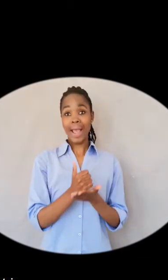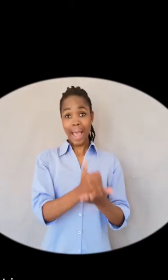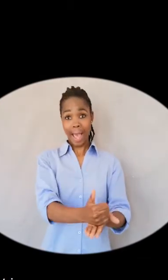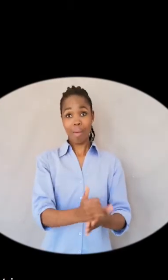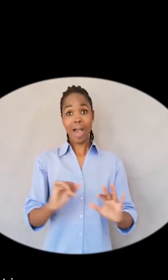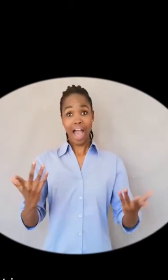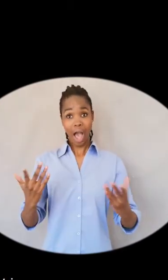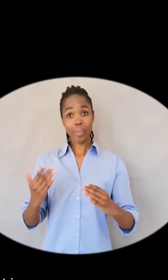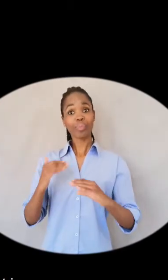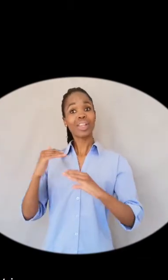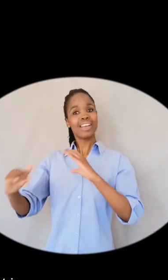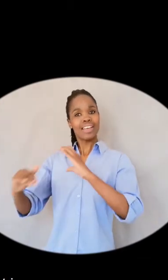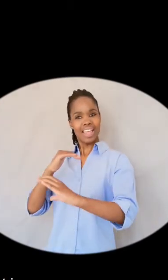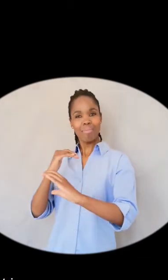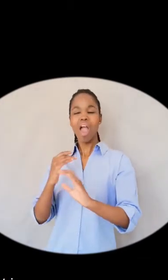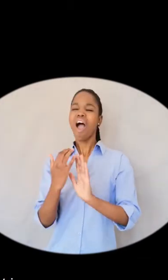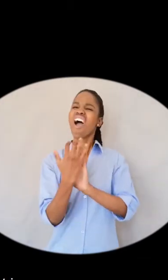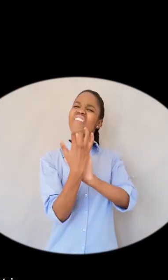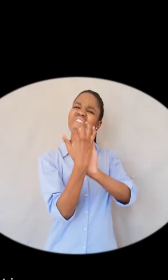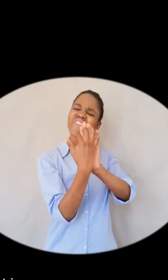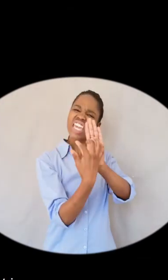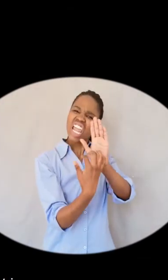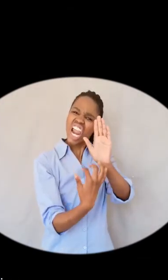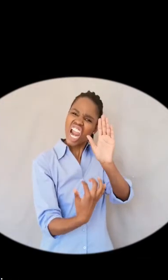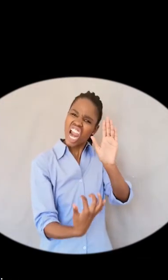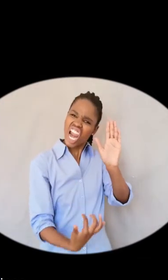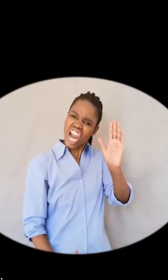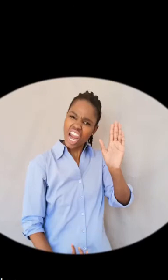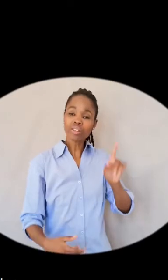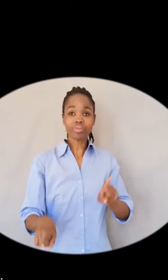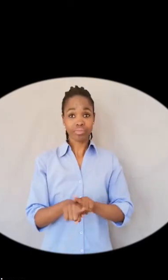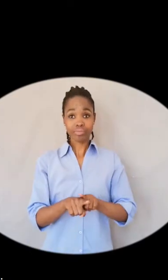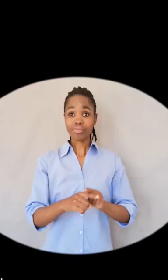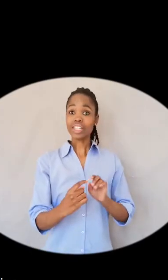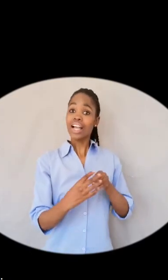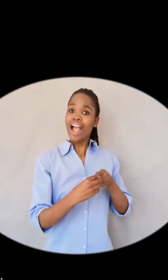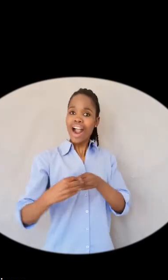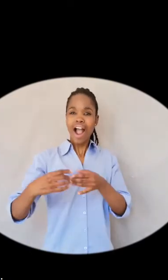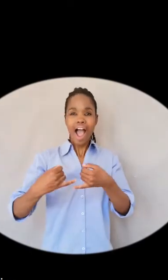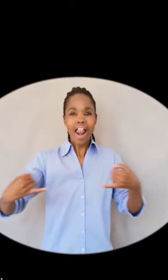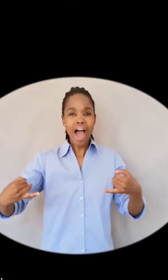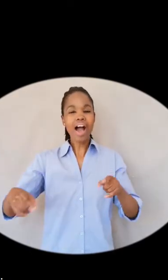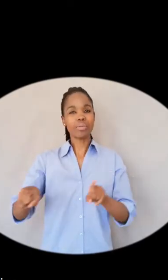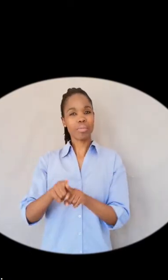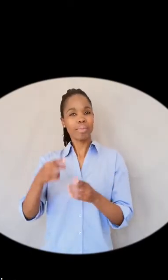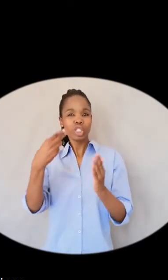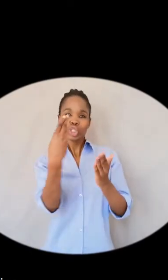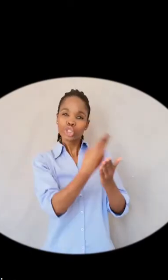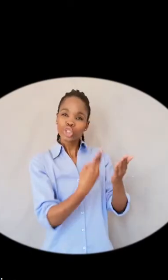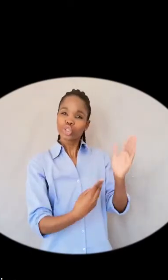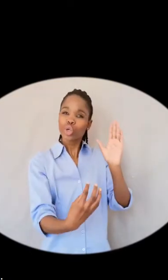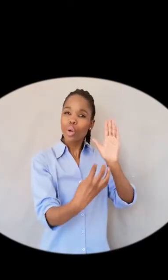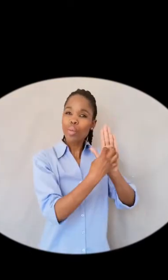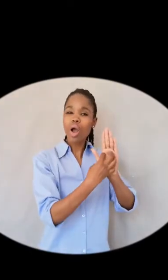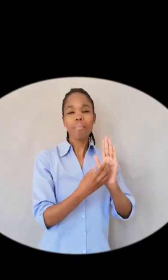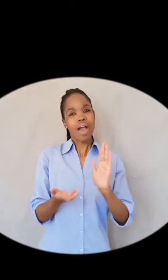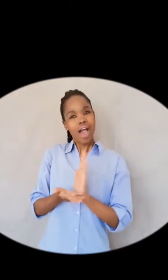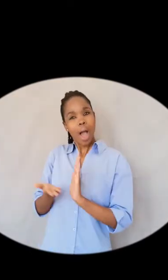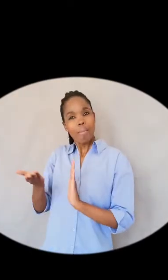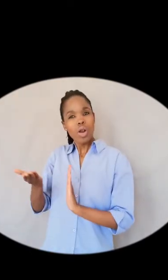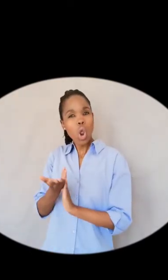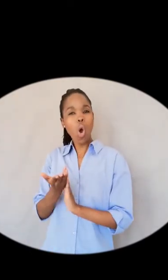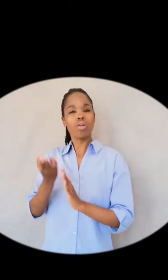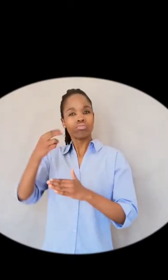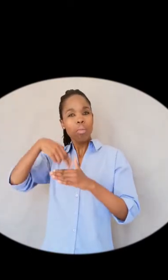They gave us an email that is three days long, right, that literally gives you guidelines on how to put a description in, your